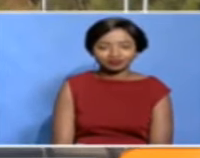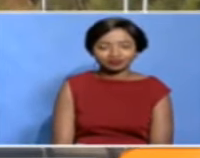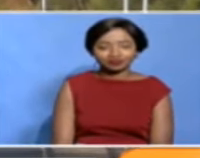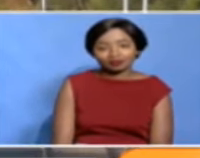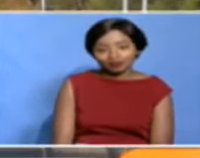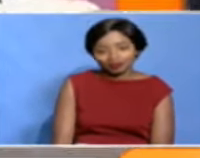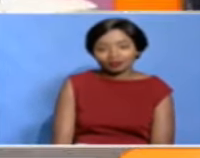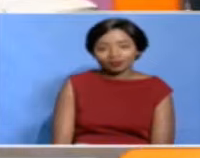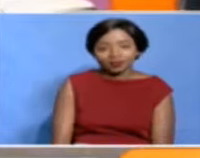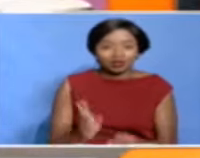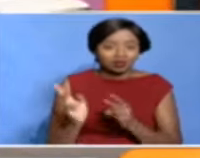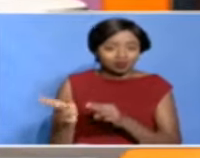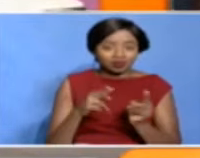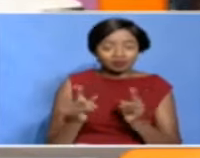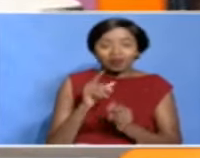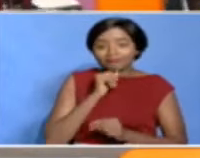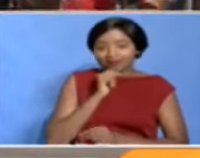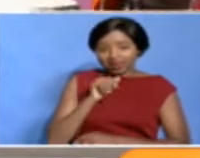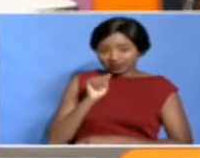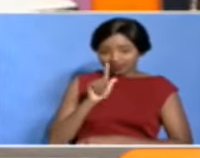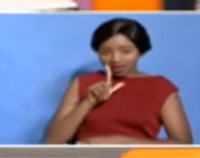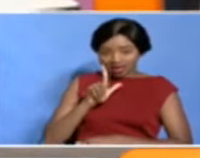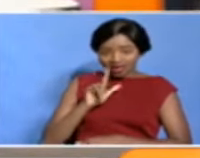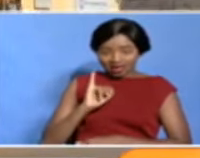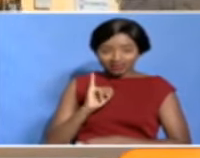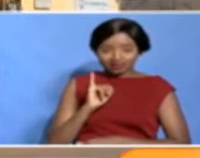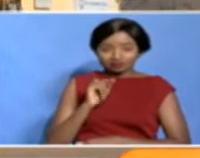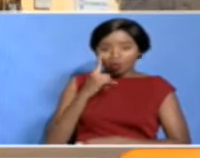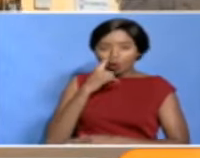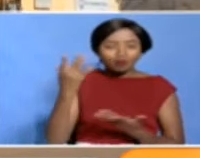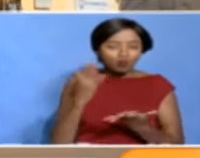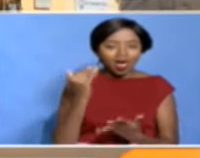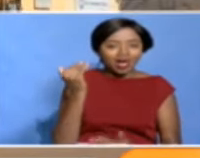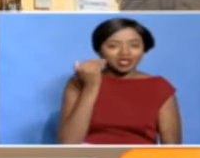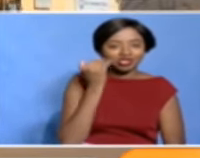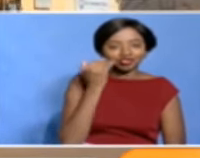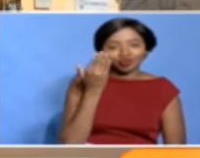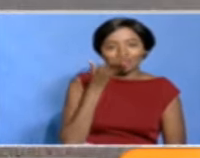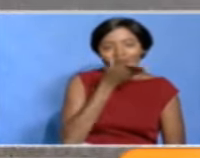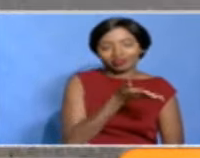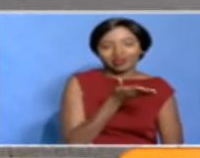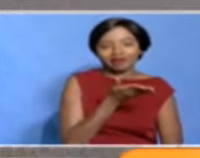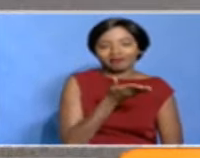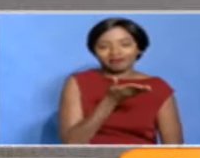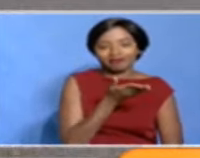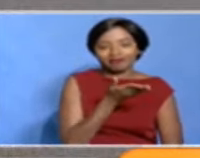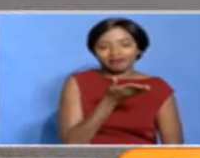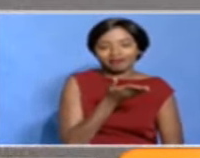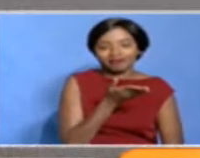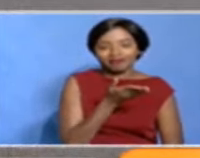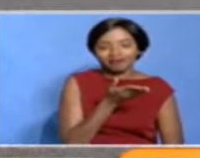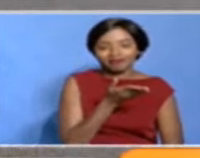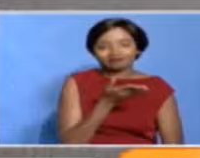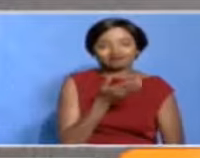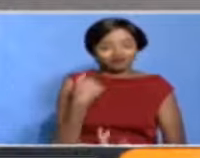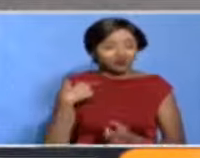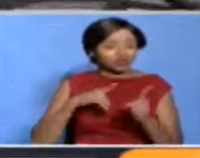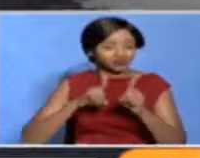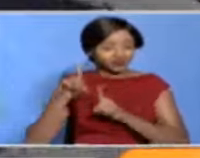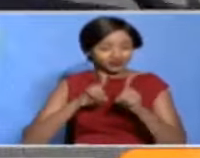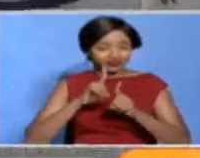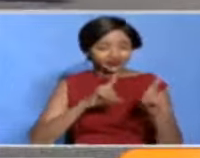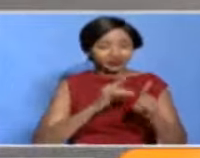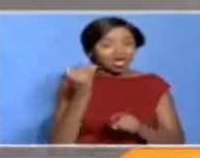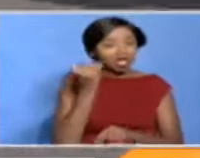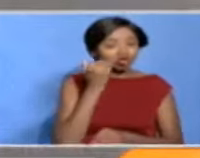Naturally, Gishunge's birth town, Isiolo, would quickly find itself under the microscope. We are traveling to Isiolo town